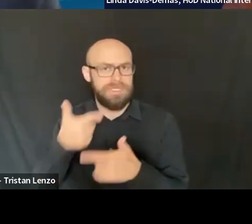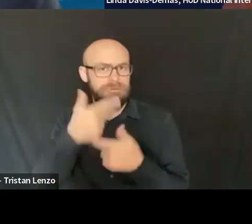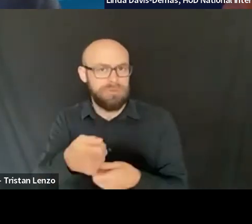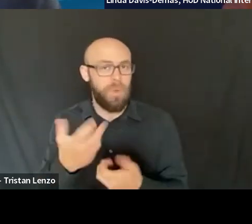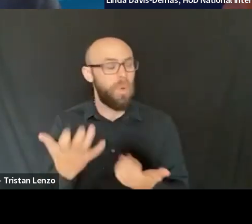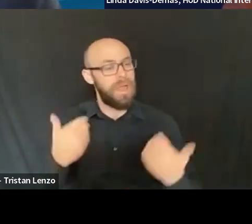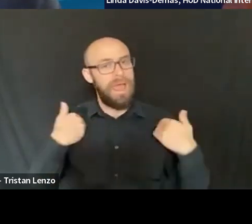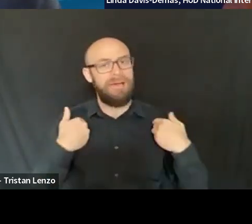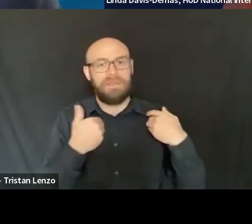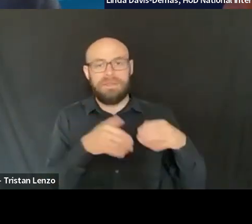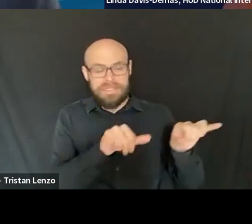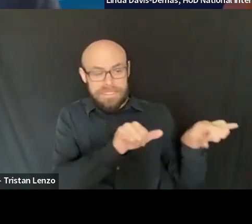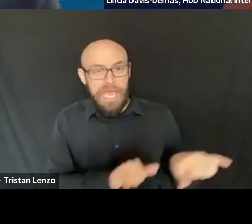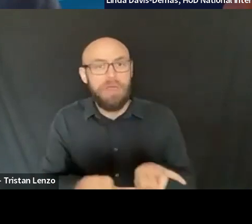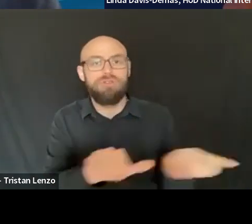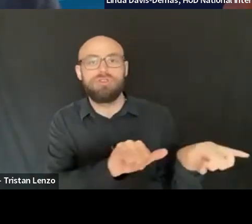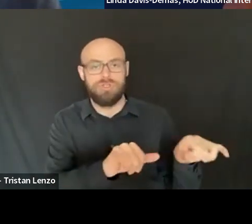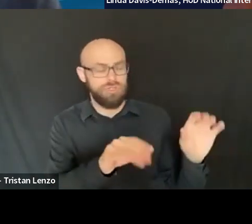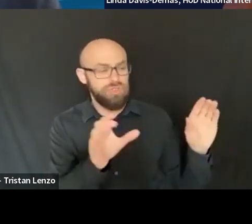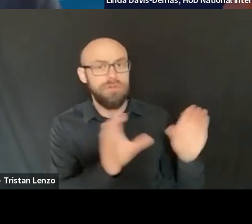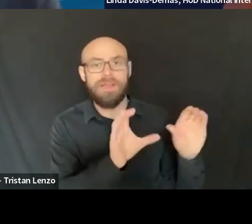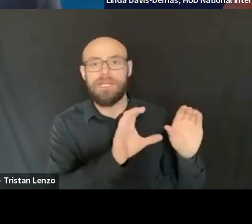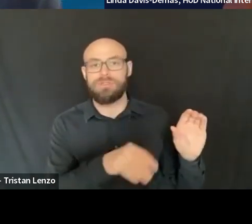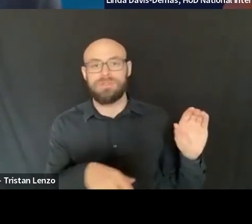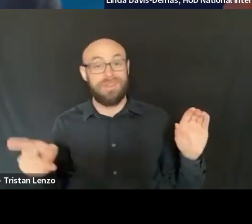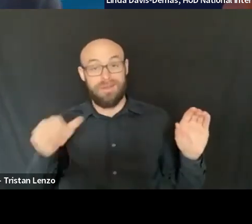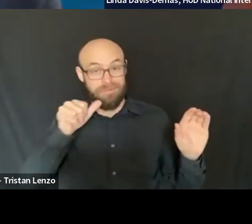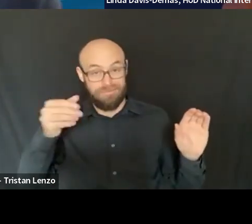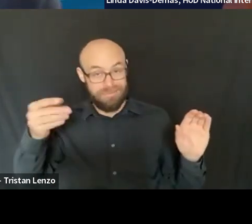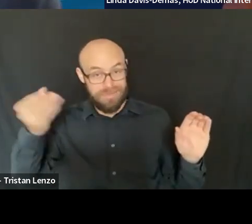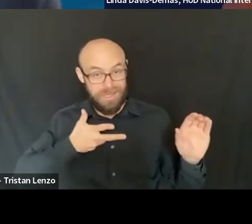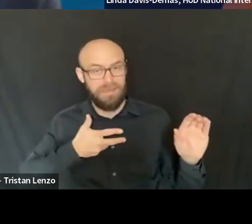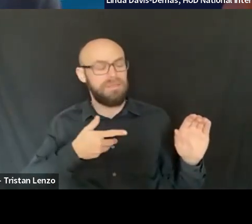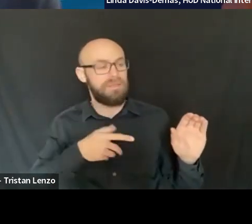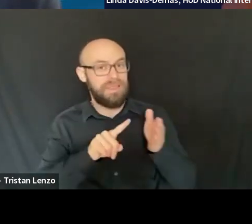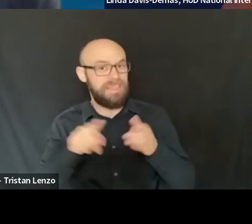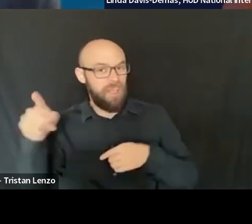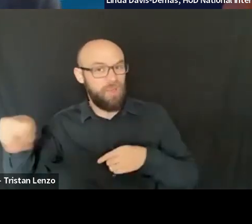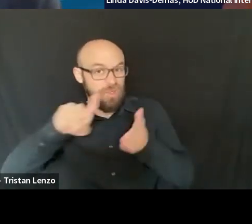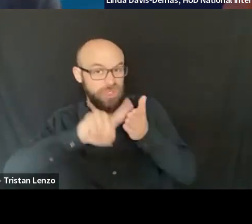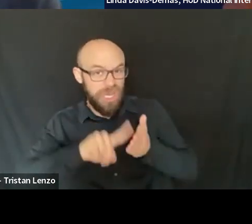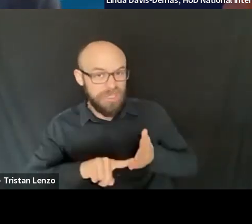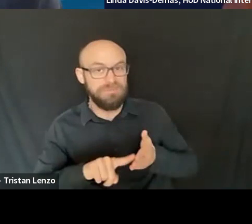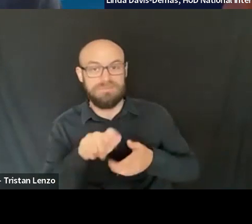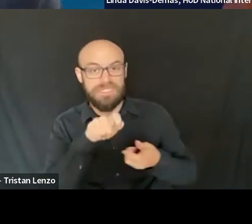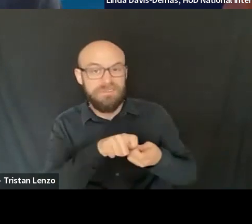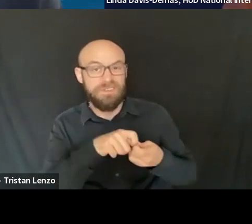kind of standardizations and those certifications. And I'm not going to tell you that the investors are going to look into what exactly all the classifications are, but